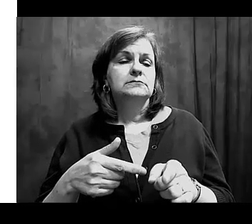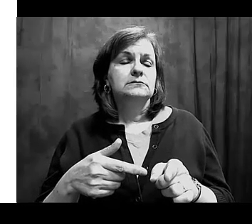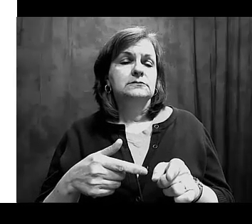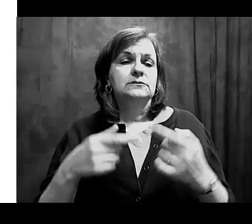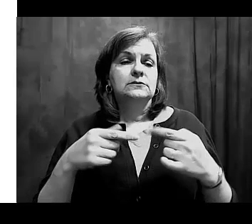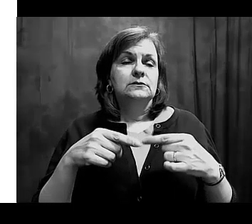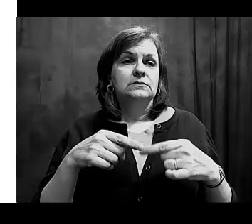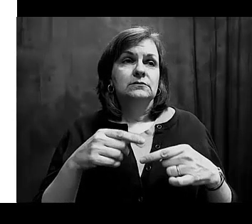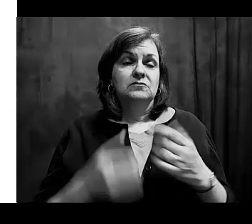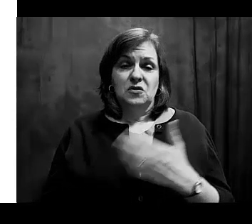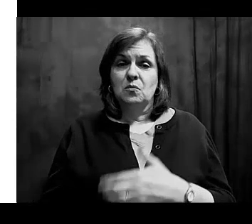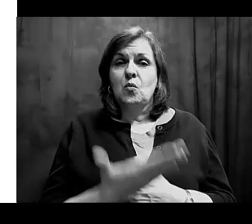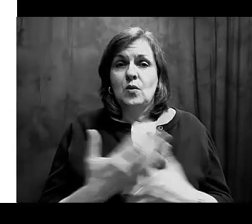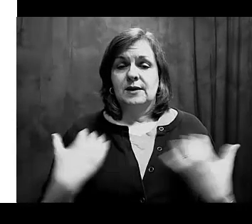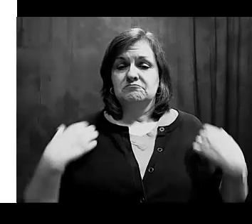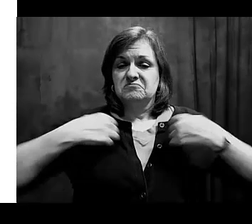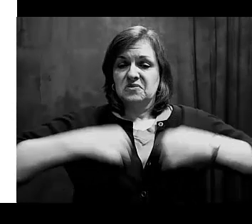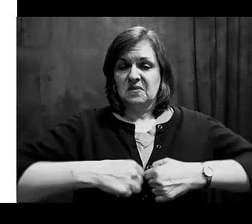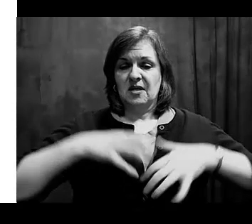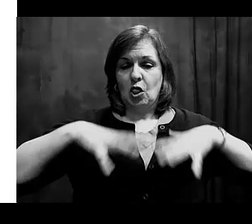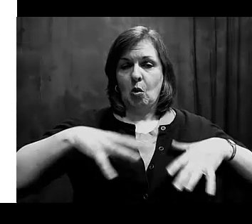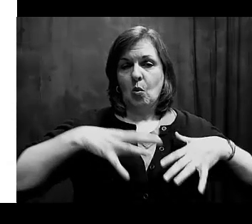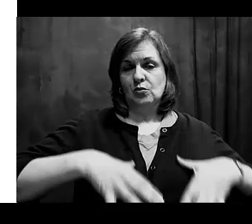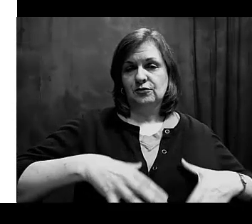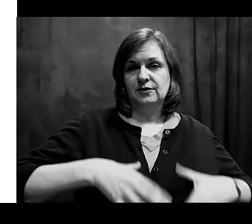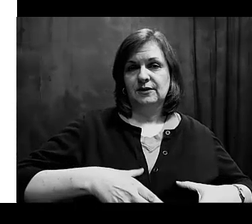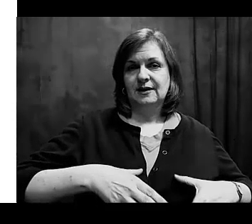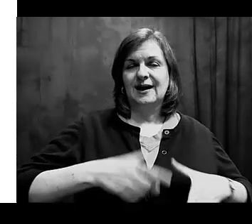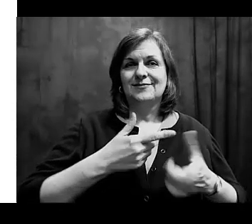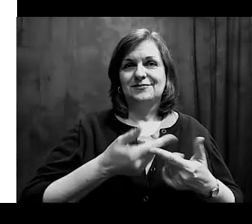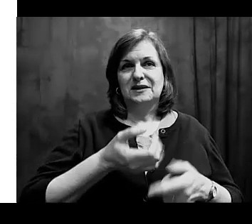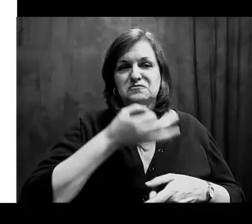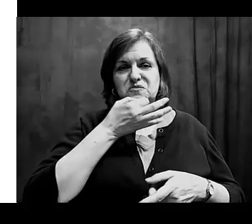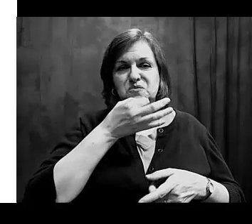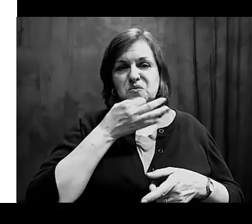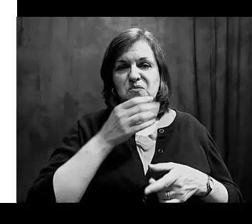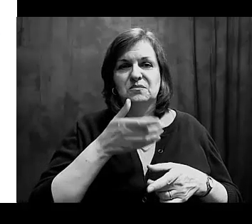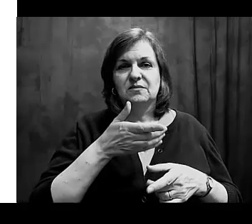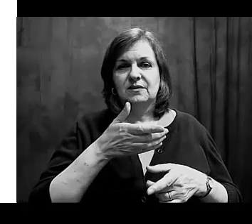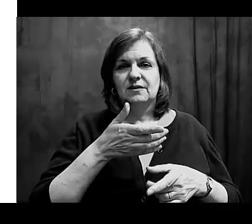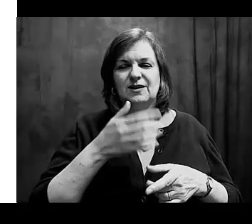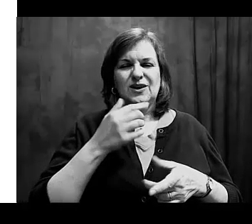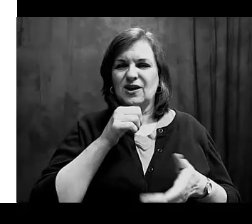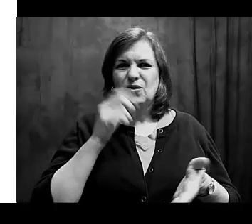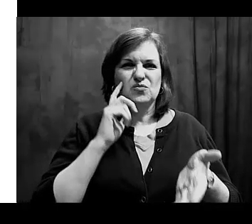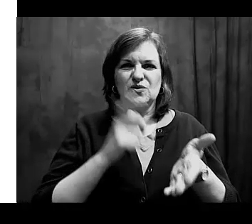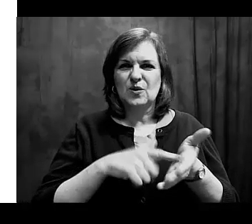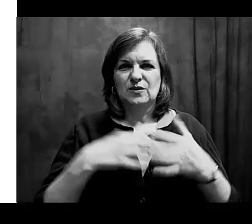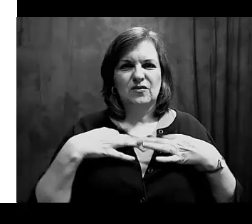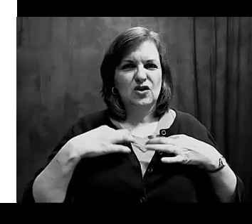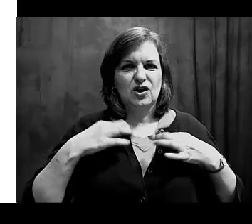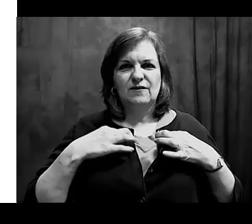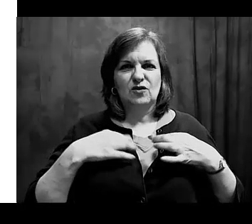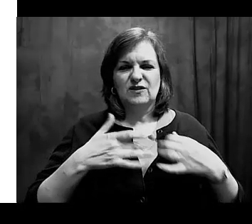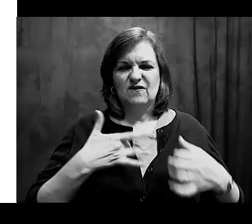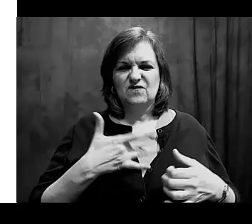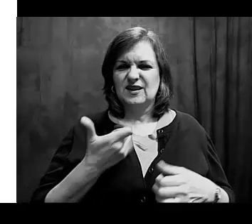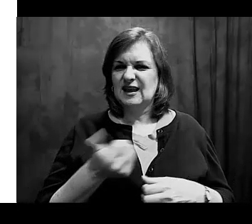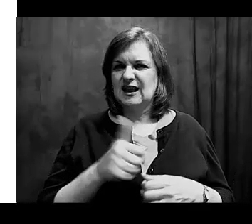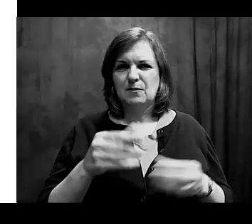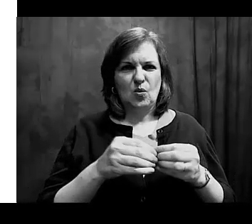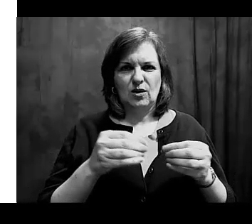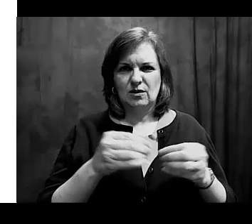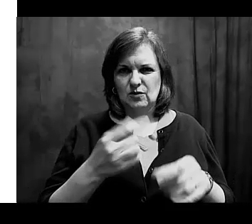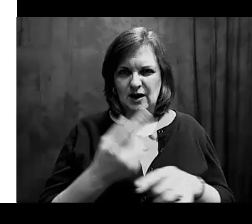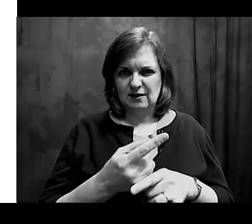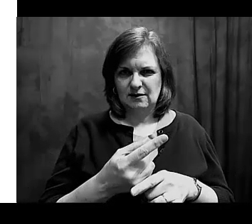The amplitude or the height of the action potential does not change, right? It's all about